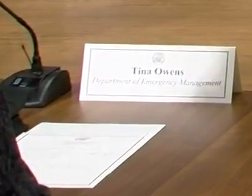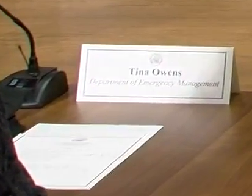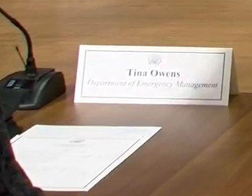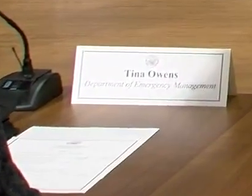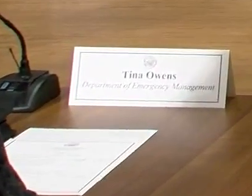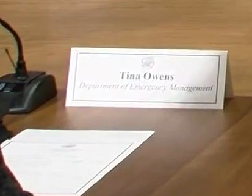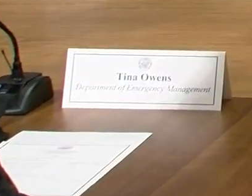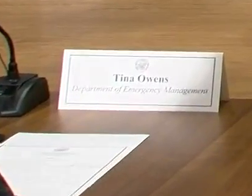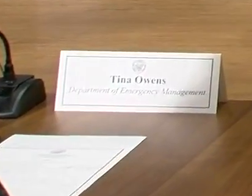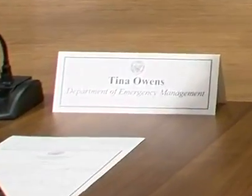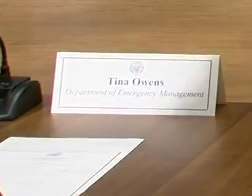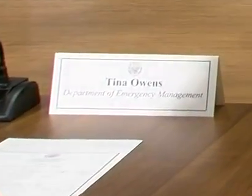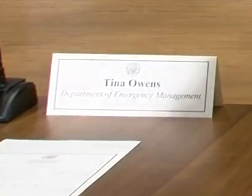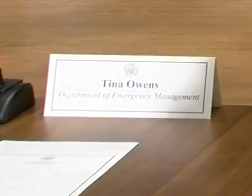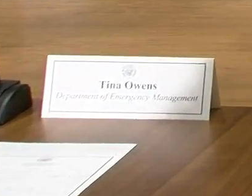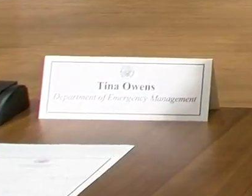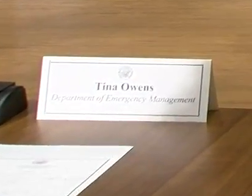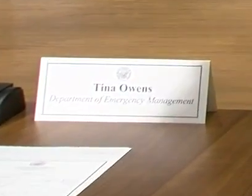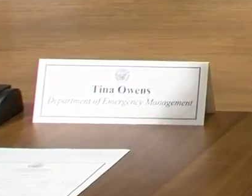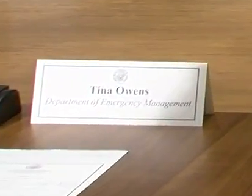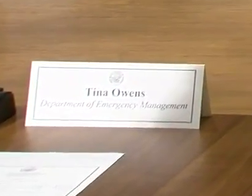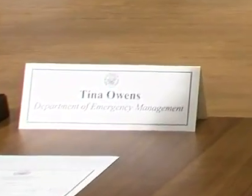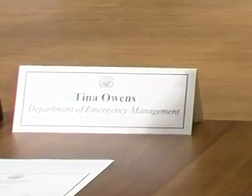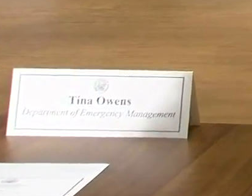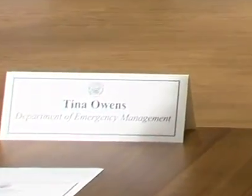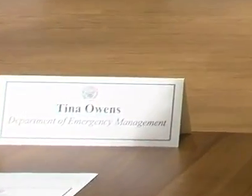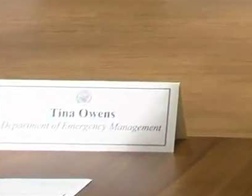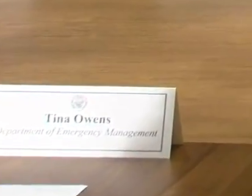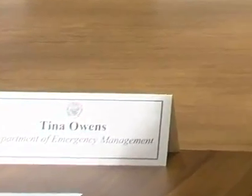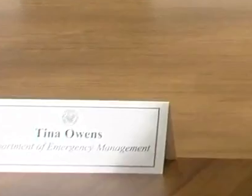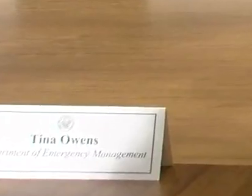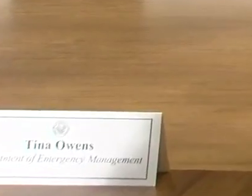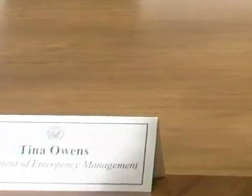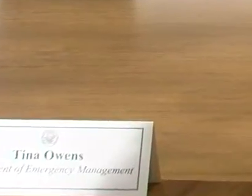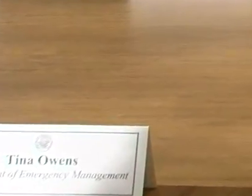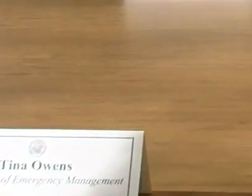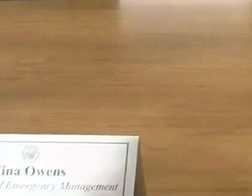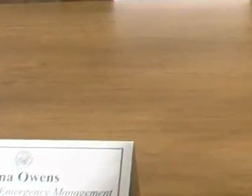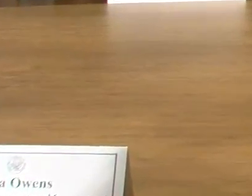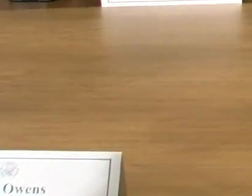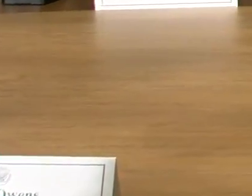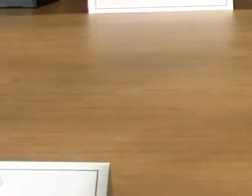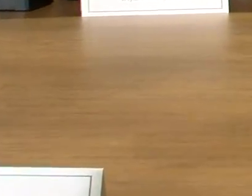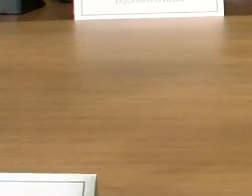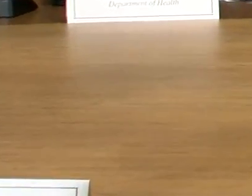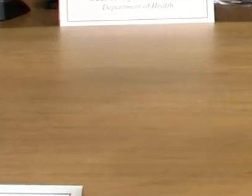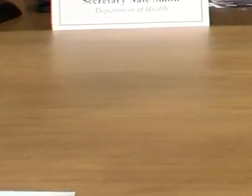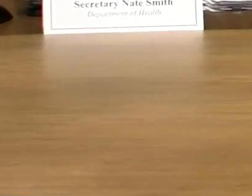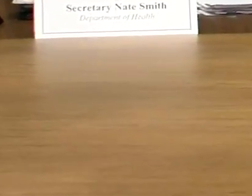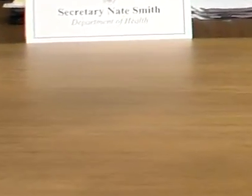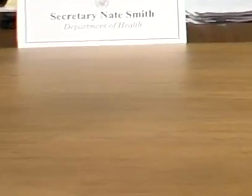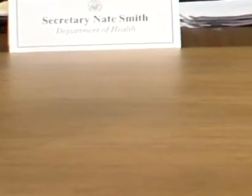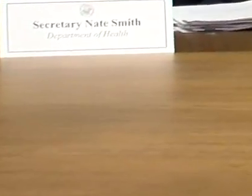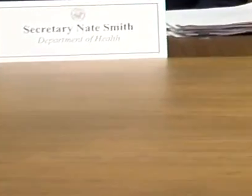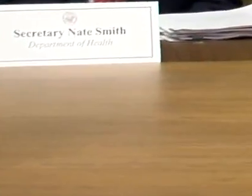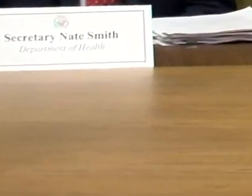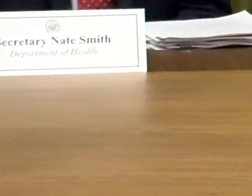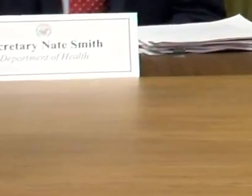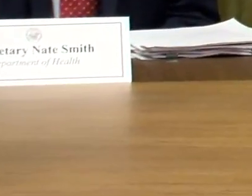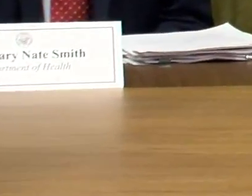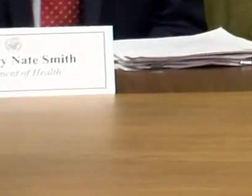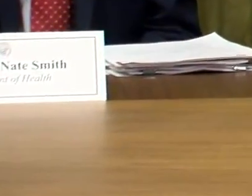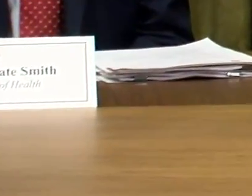my secretaries for their diligent work. I've asked them to prepare continuity of